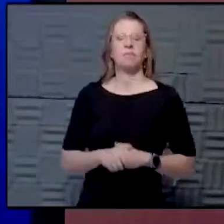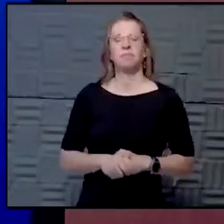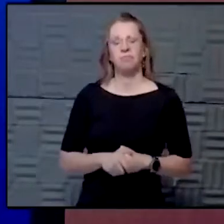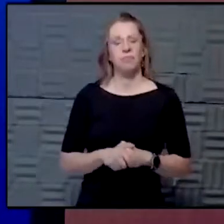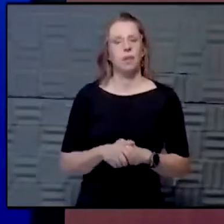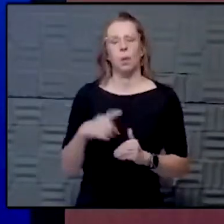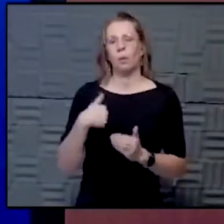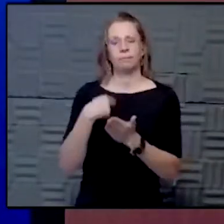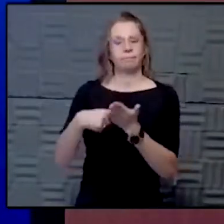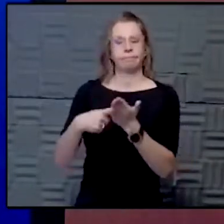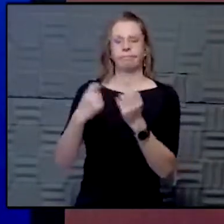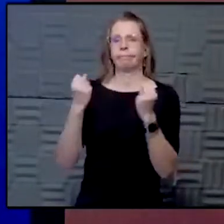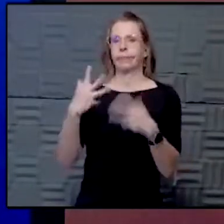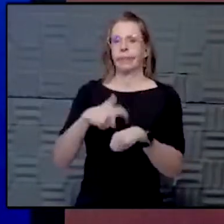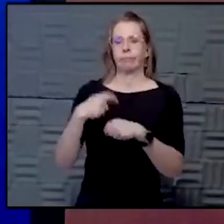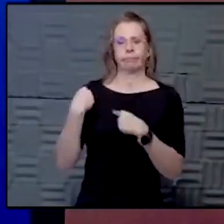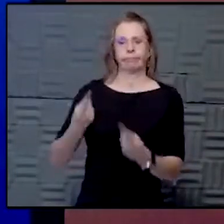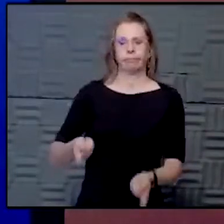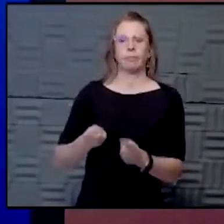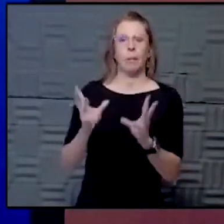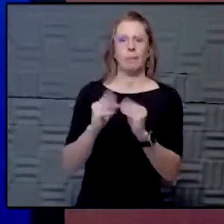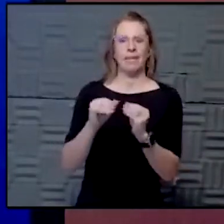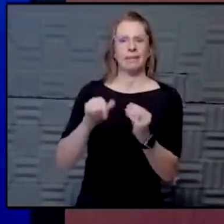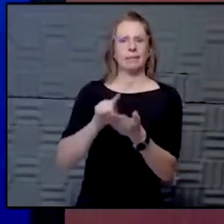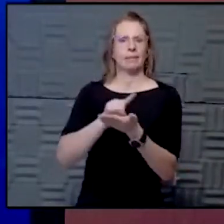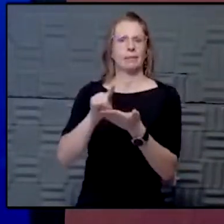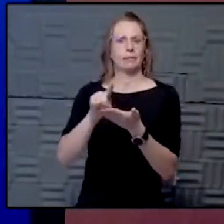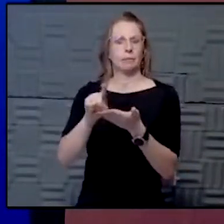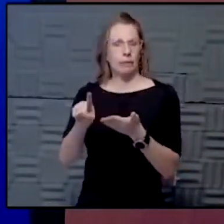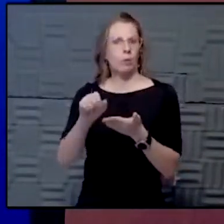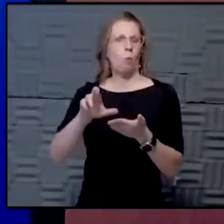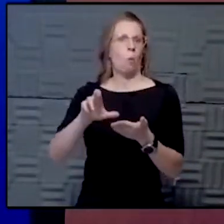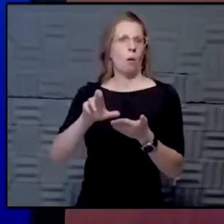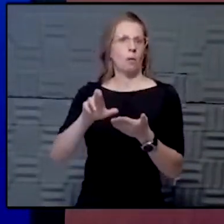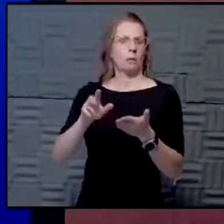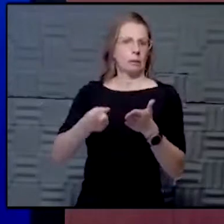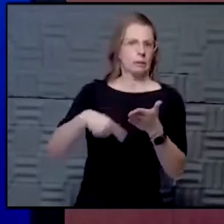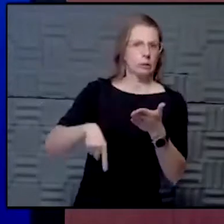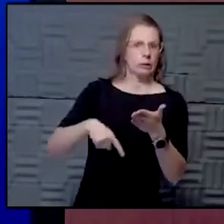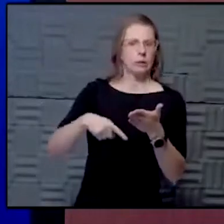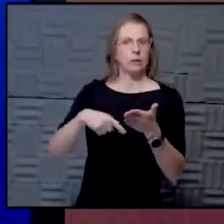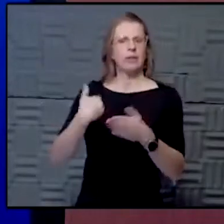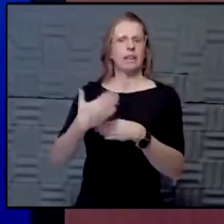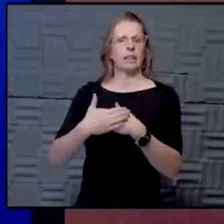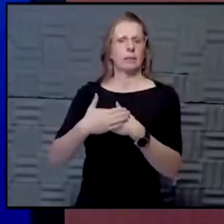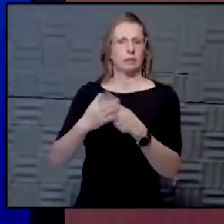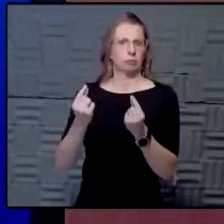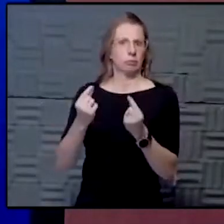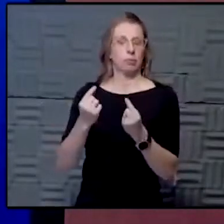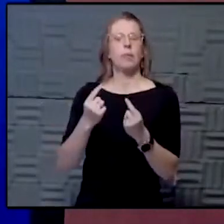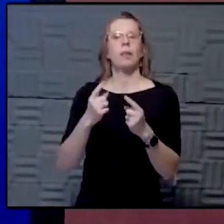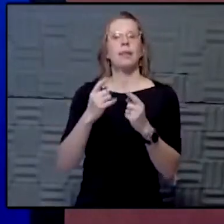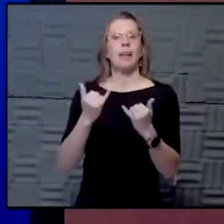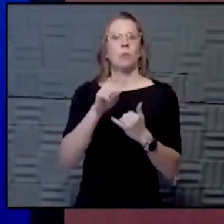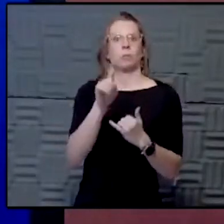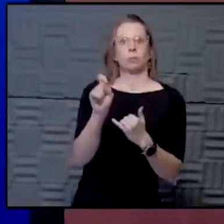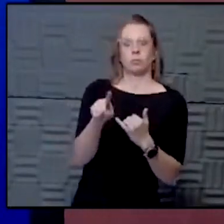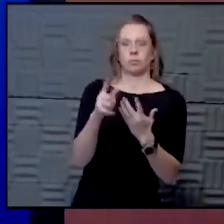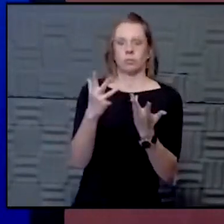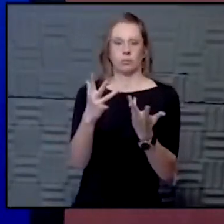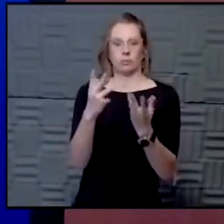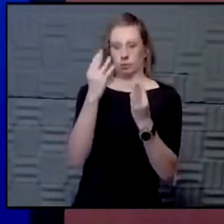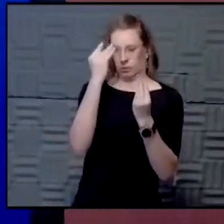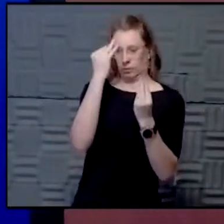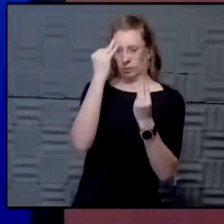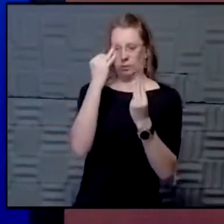a meeting of that group sometime late this week or early next week, which will be the next step. But the questions now, I think, are, well, what does that mean